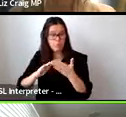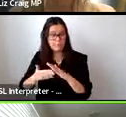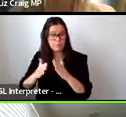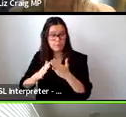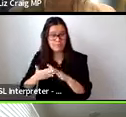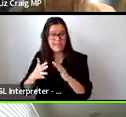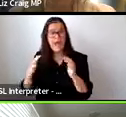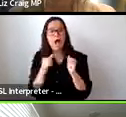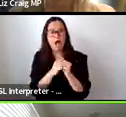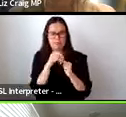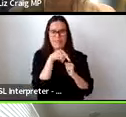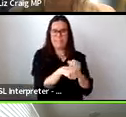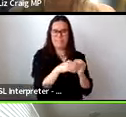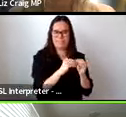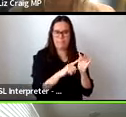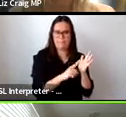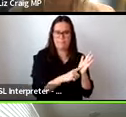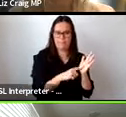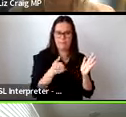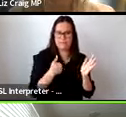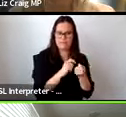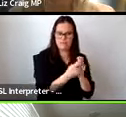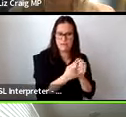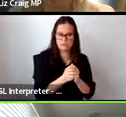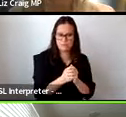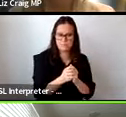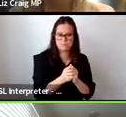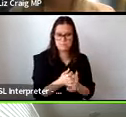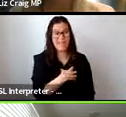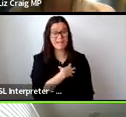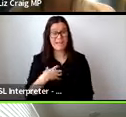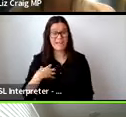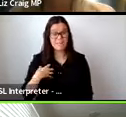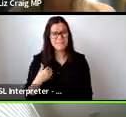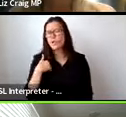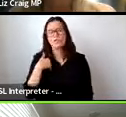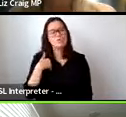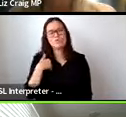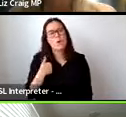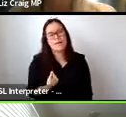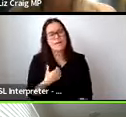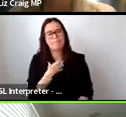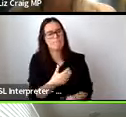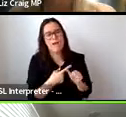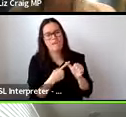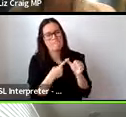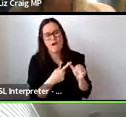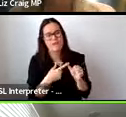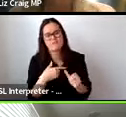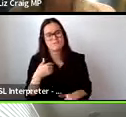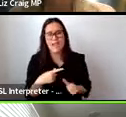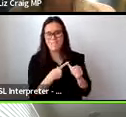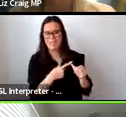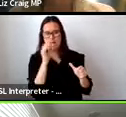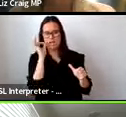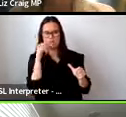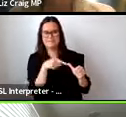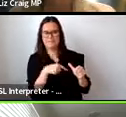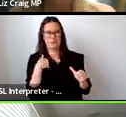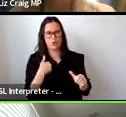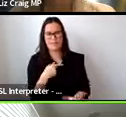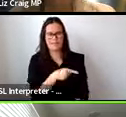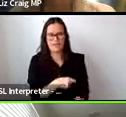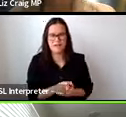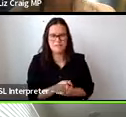government does not need more advice. Why, I could tell you the last time I had the privilege of being a guest in this country over 4 years